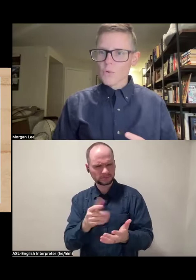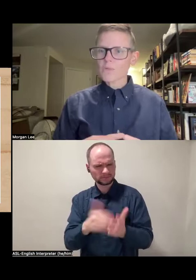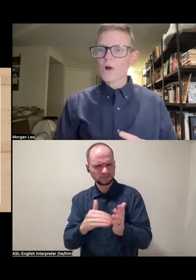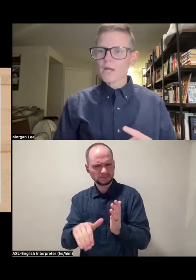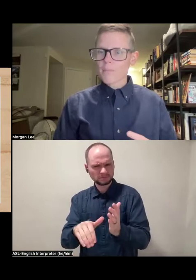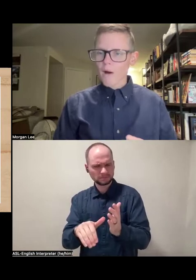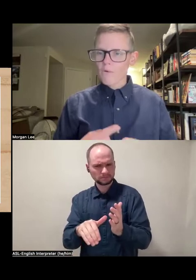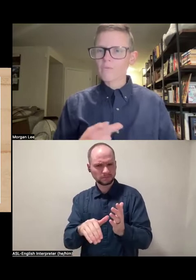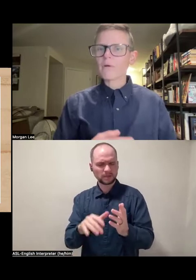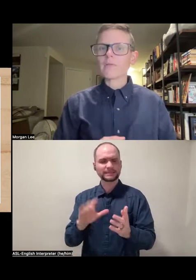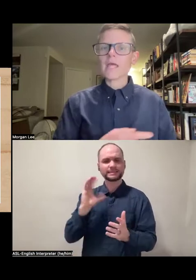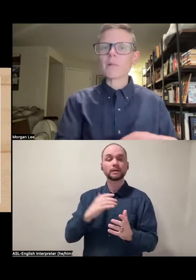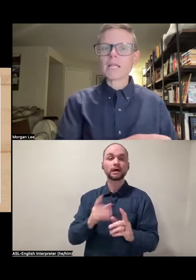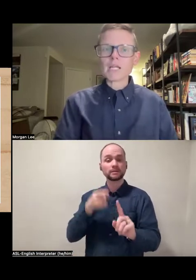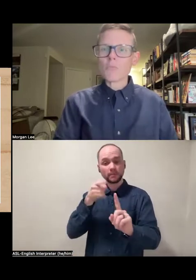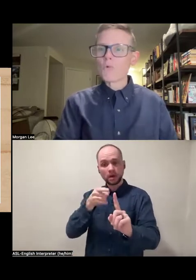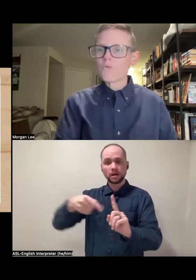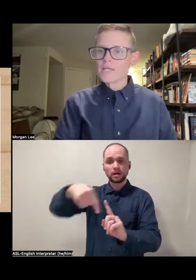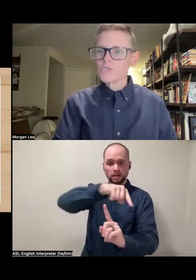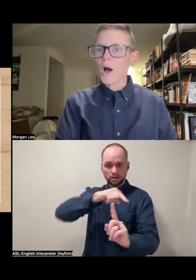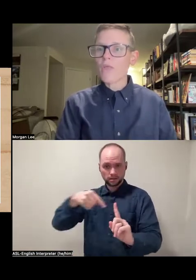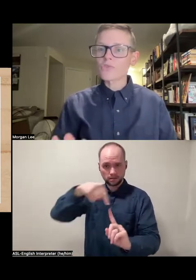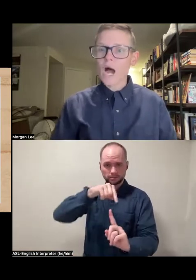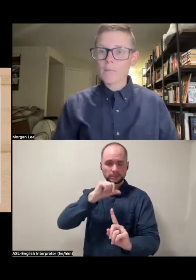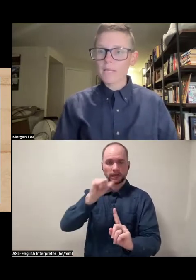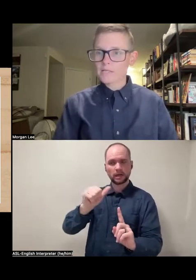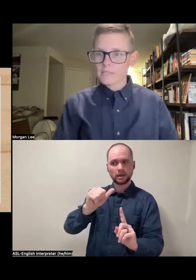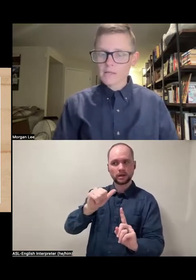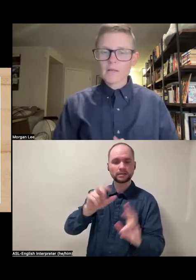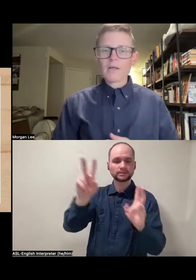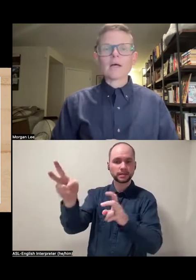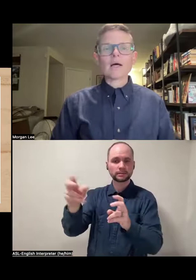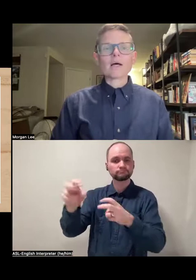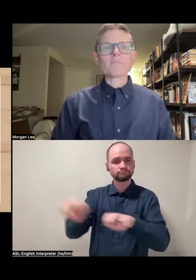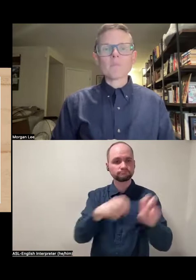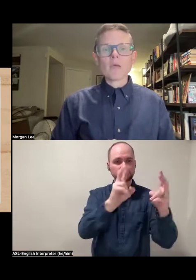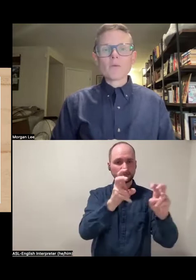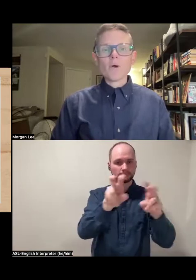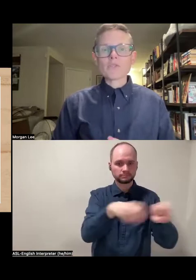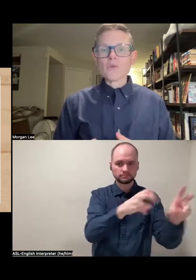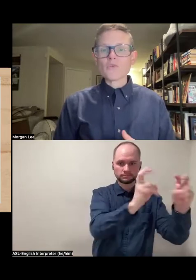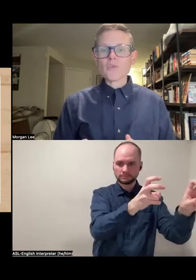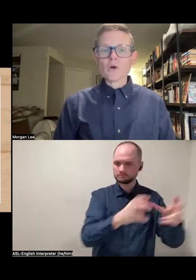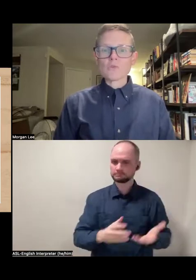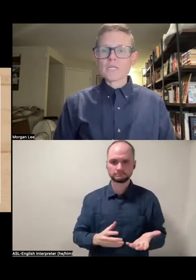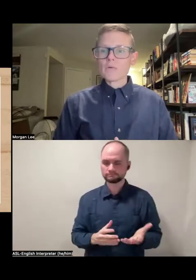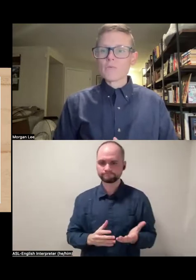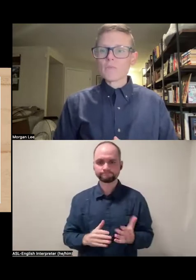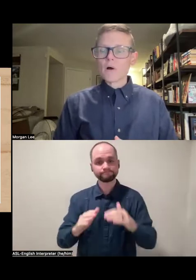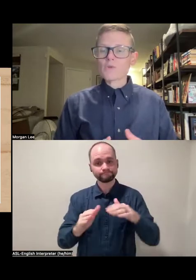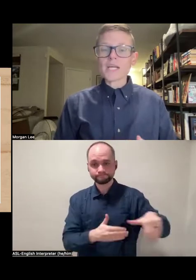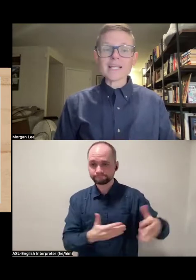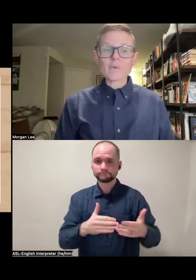circles in what we're talking about, the inability to move into other topics. We also know there's